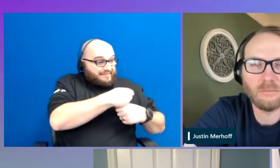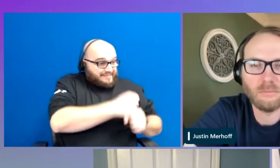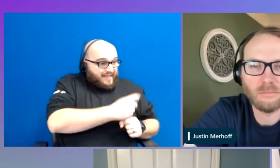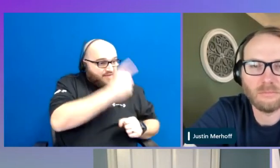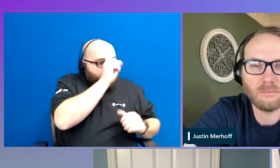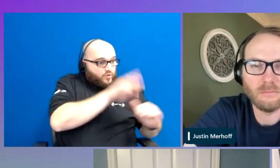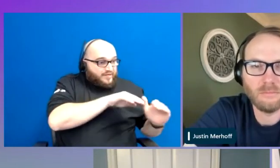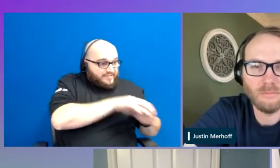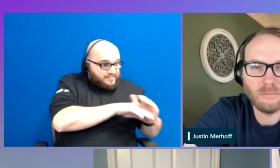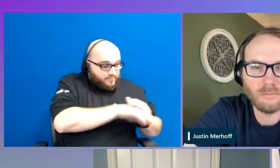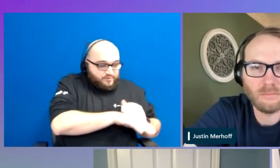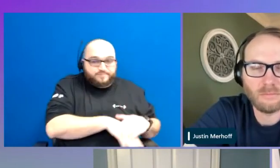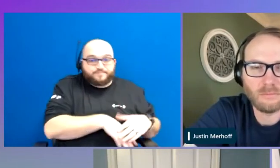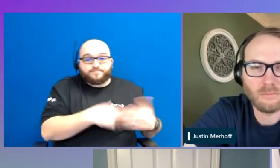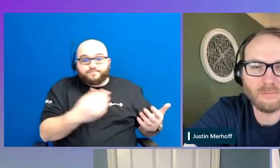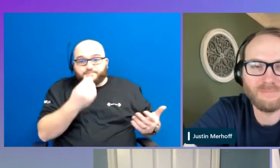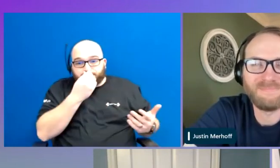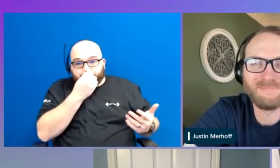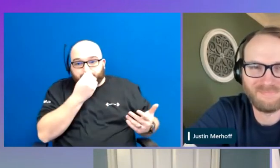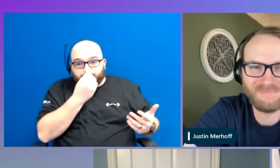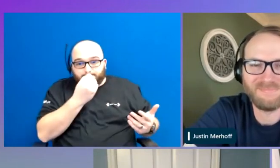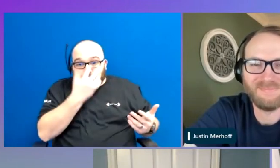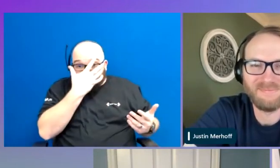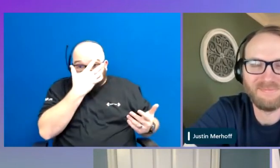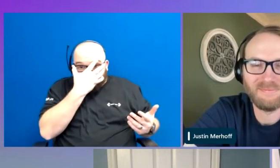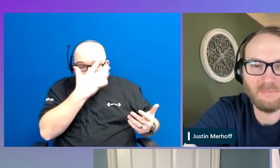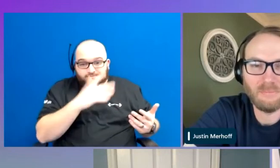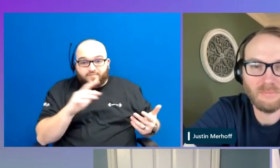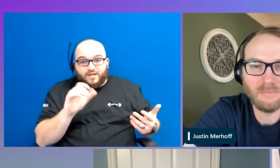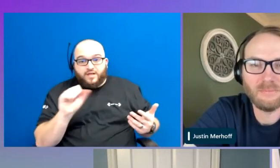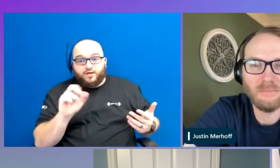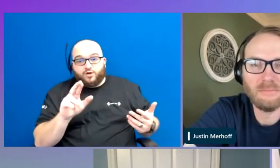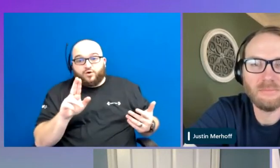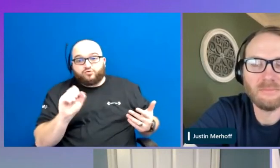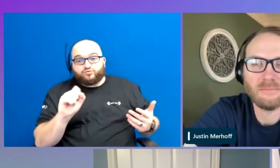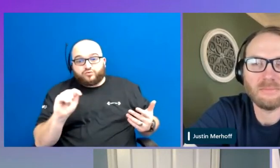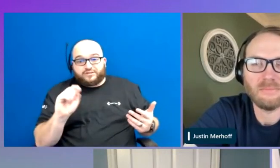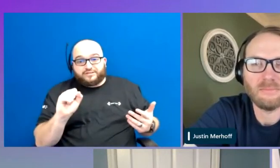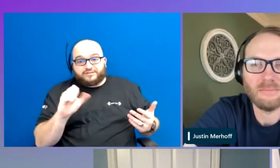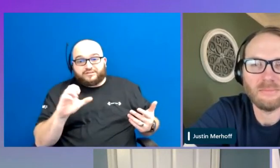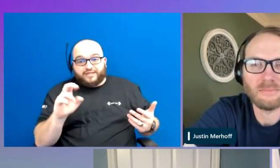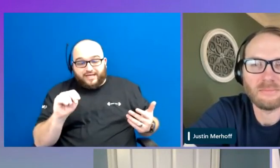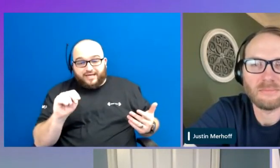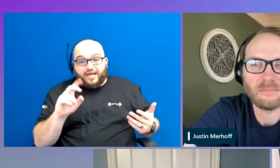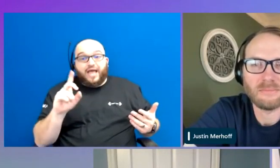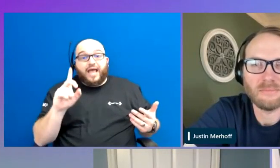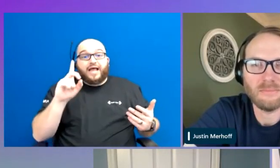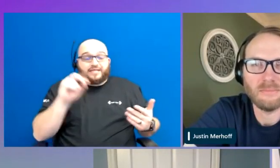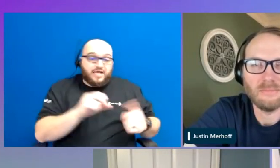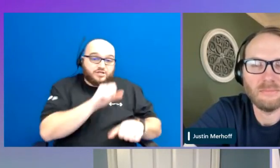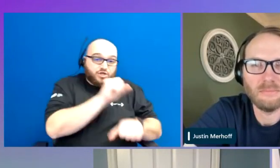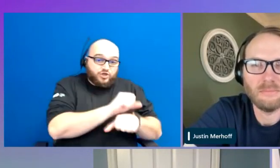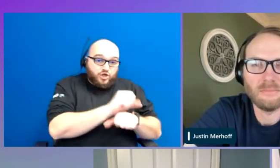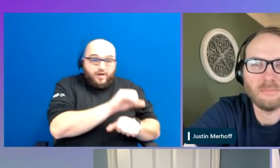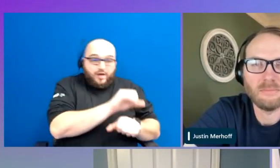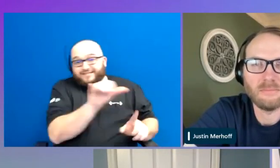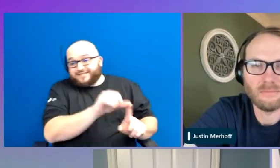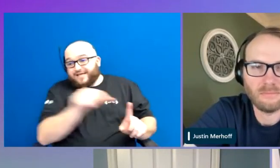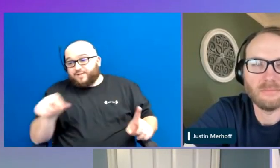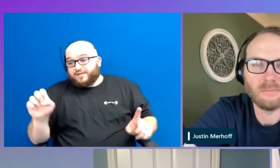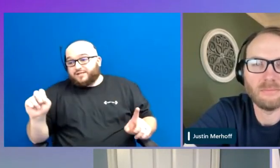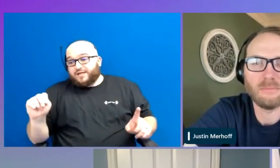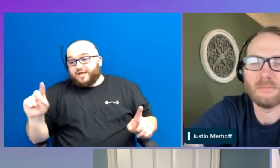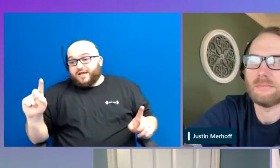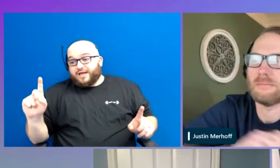guess what? They do, like RustScan does the job as well as Nmap does.